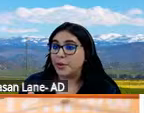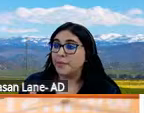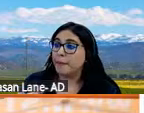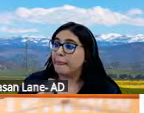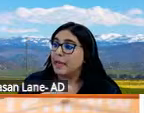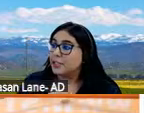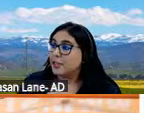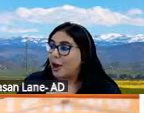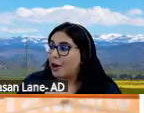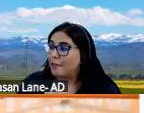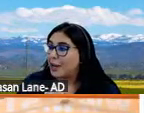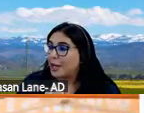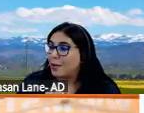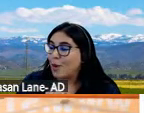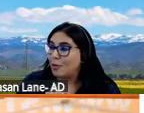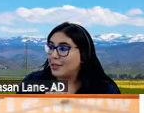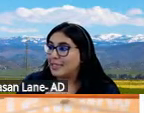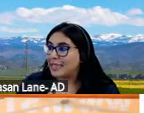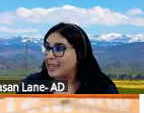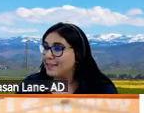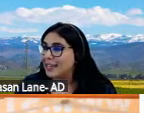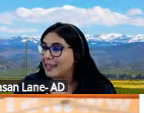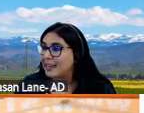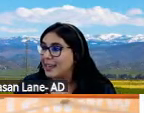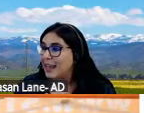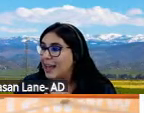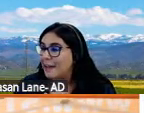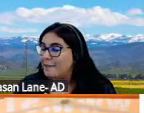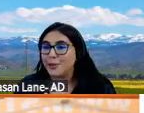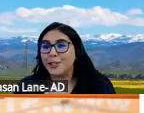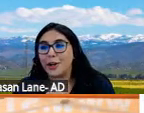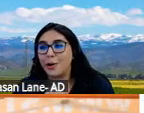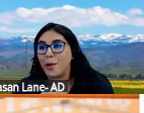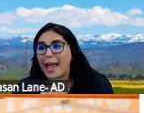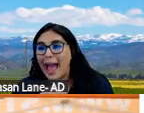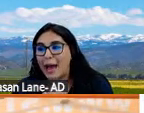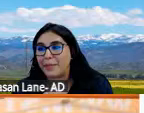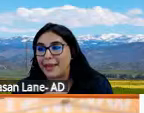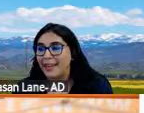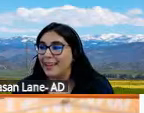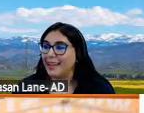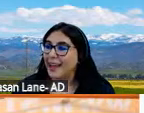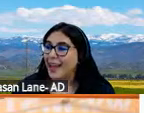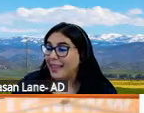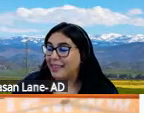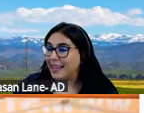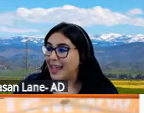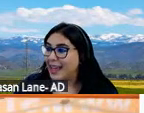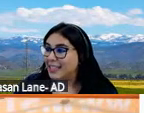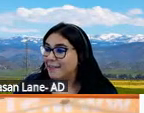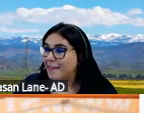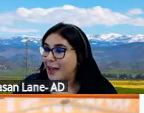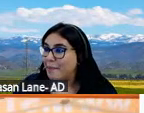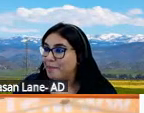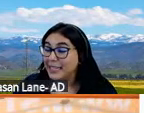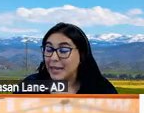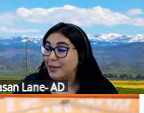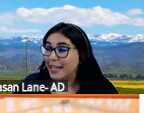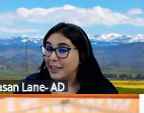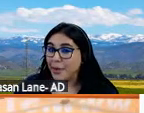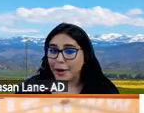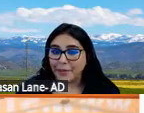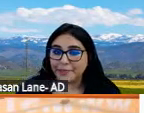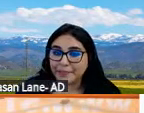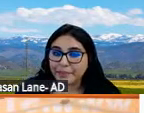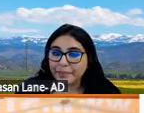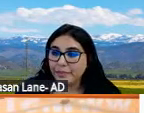do. So they are very well received, and folks are quite happy at the end of the day when they